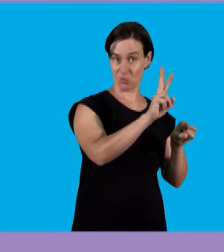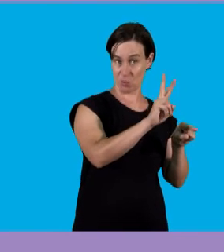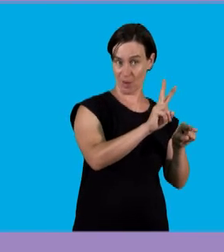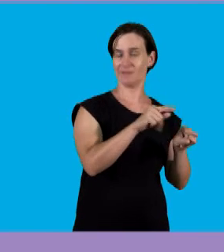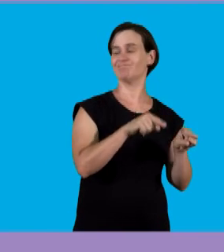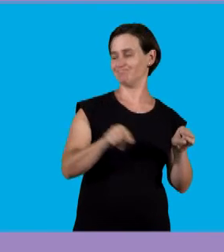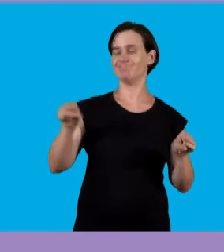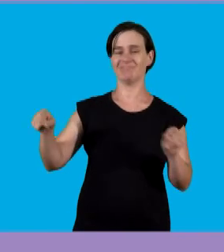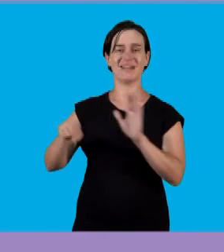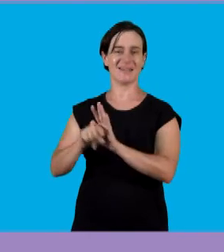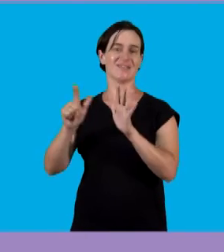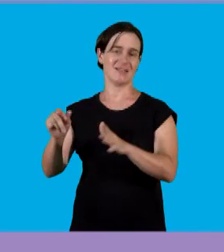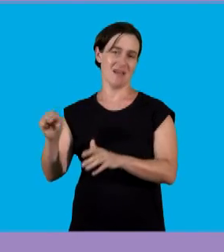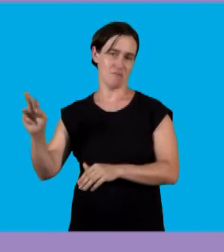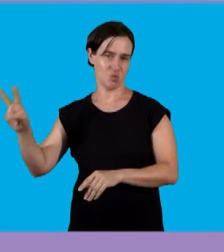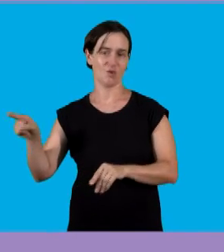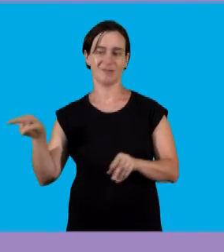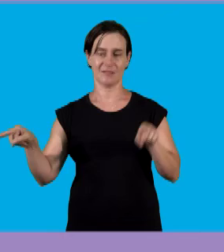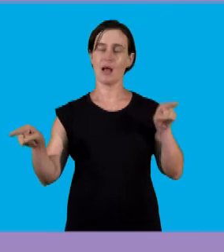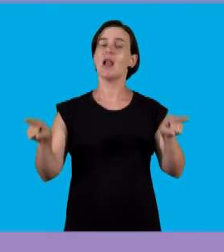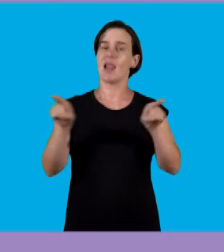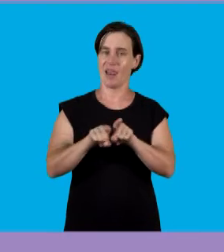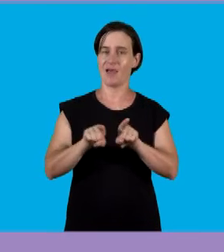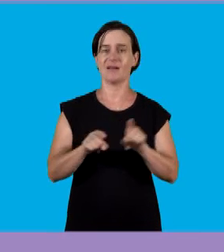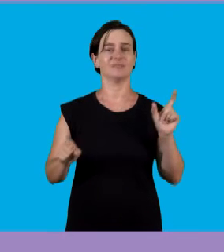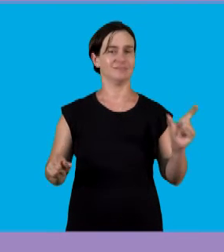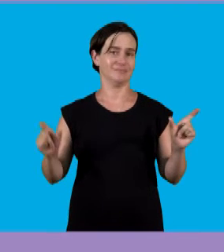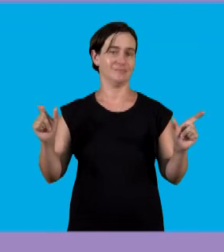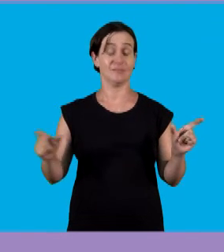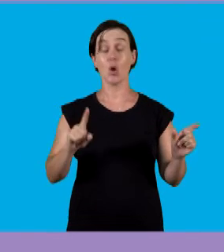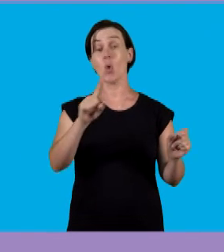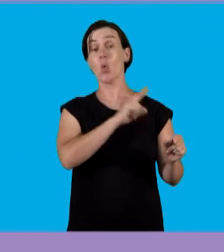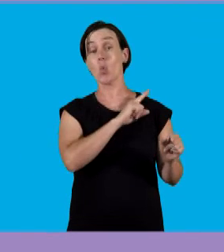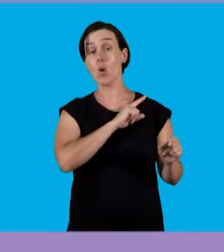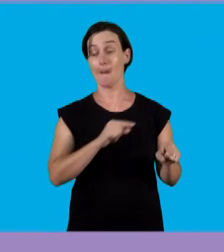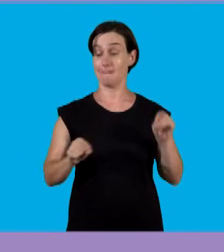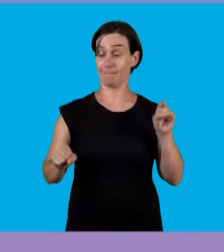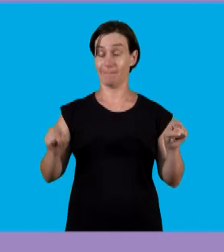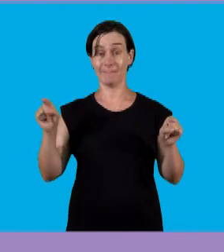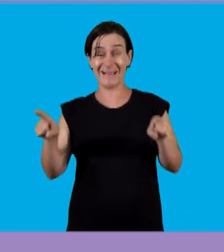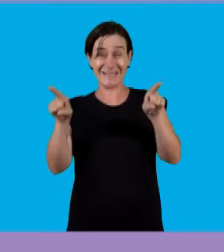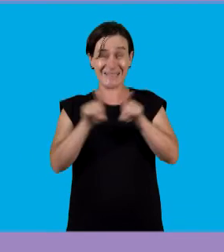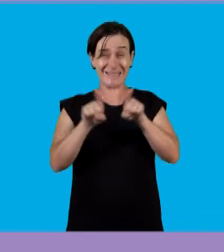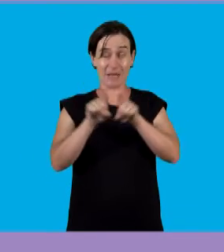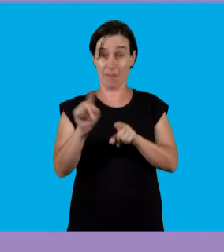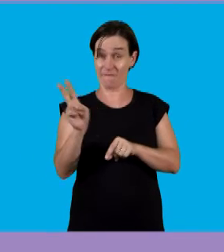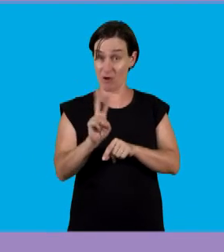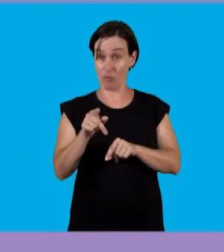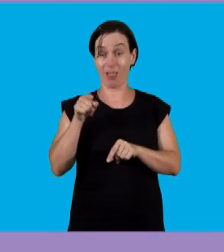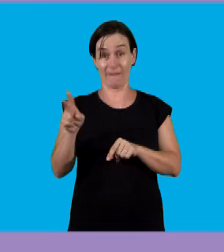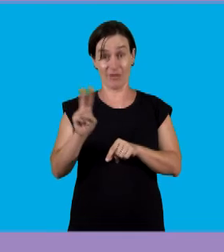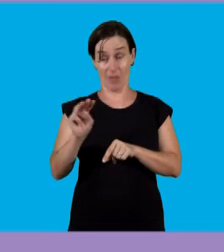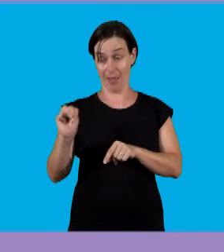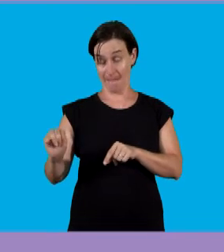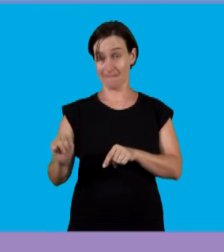negative 17m squared is a like term to that 5m squared. Why? Because they